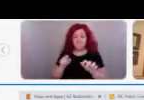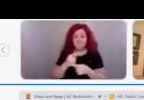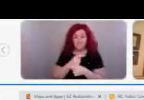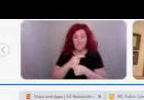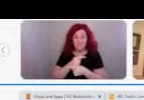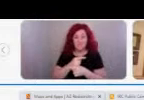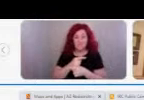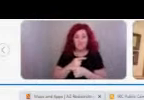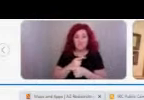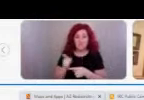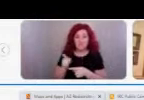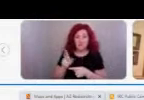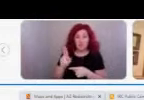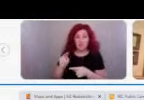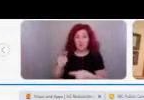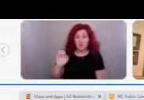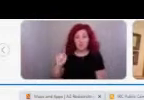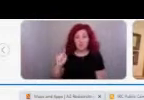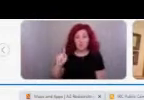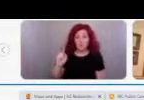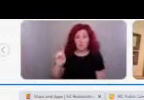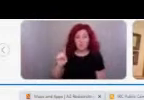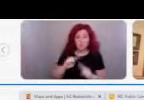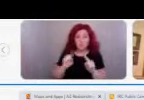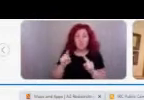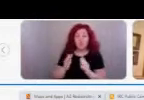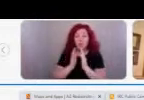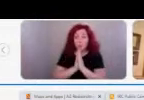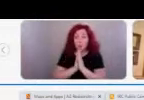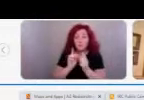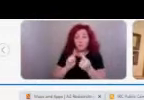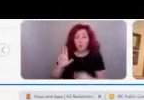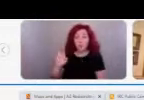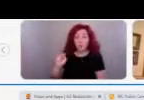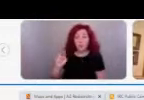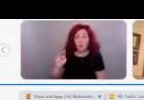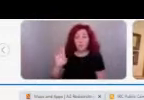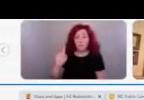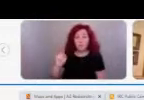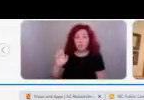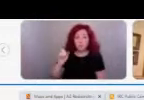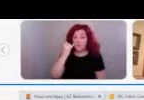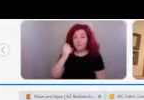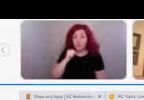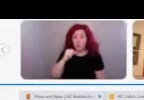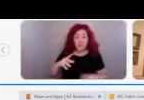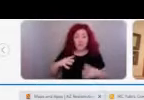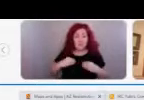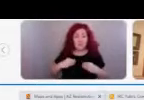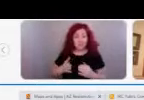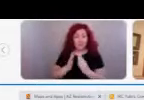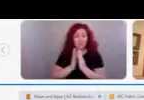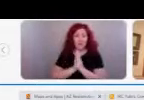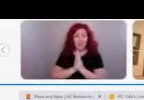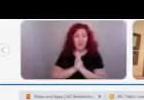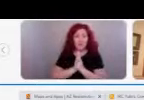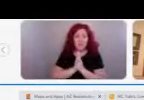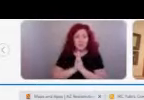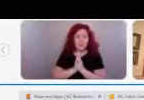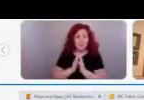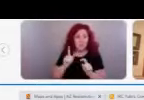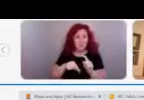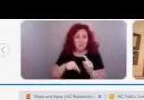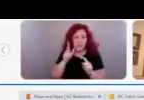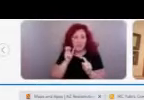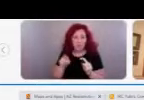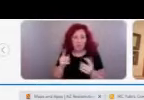uh chairwoman they are being unmuted there's a request to unmute and so if they don't uh accept the request then we can't